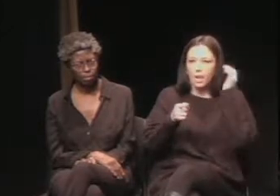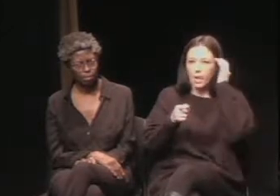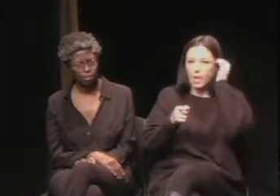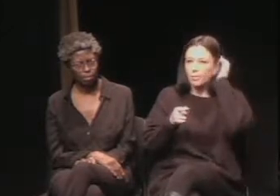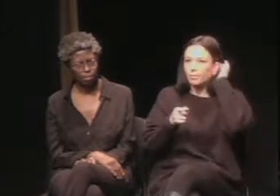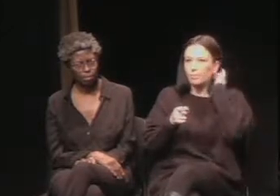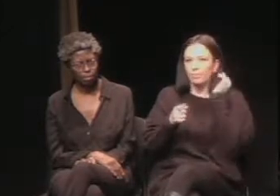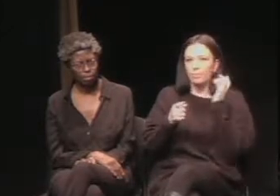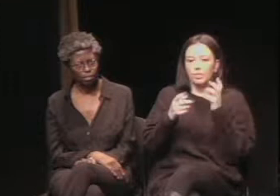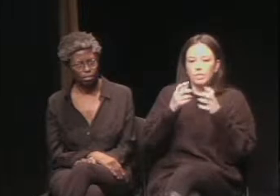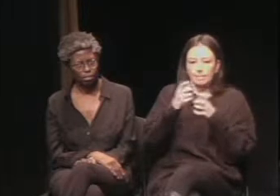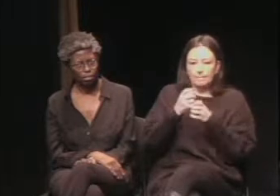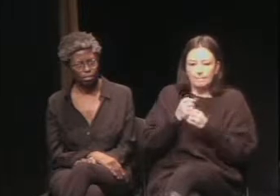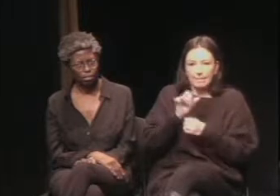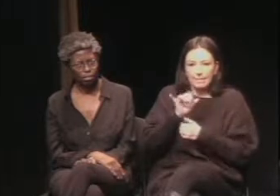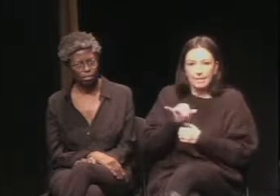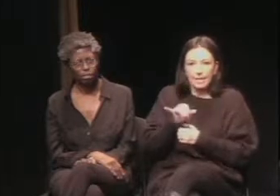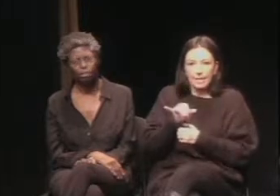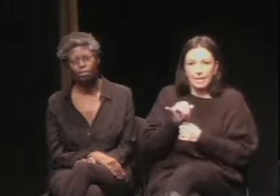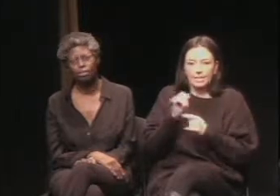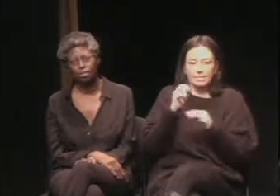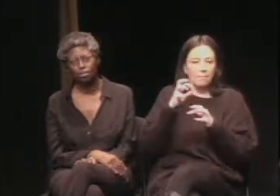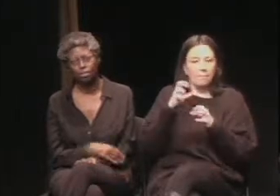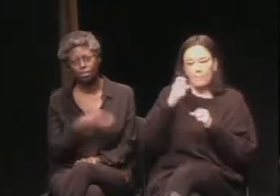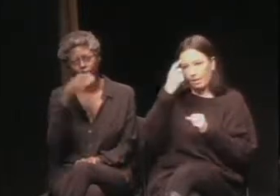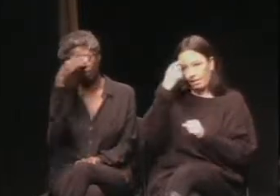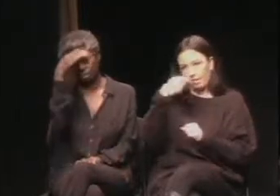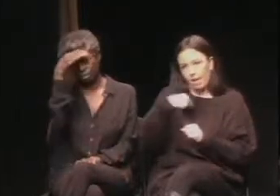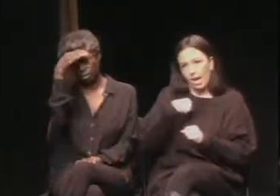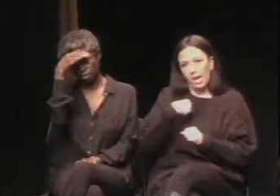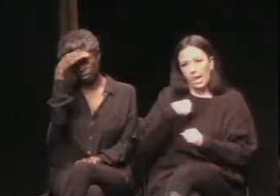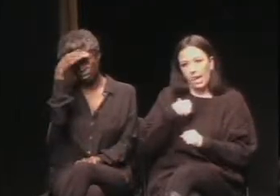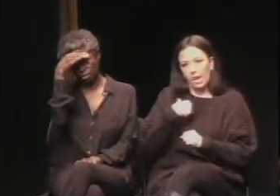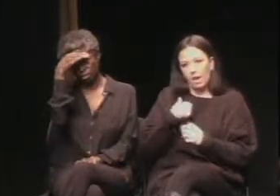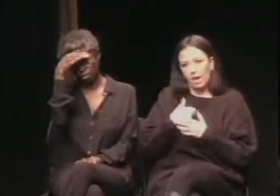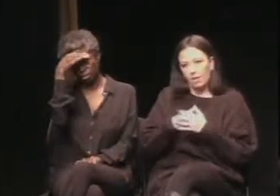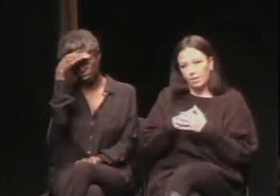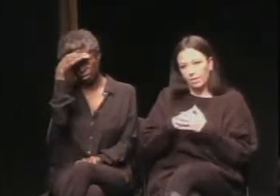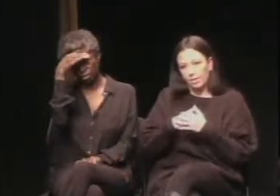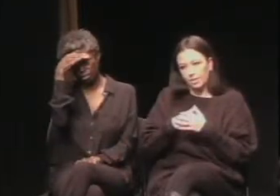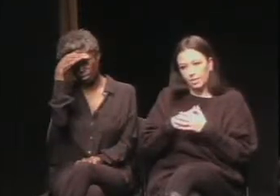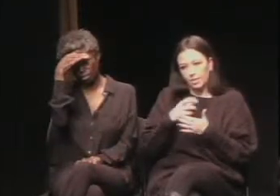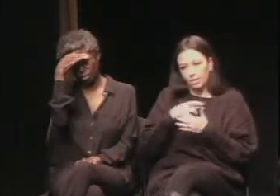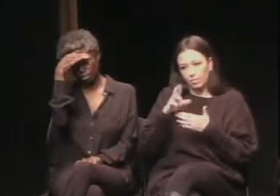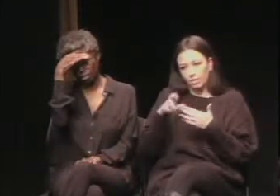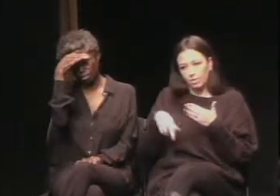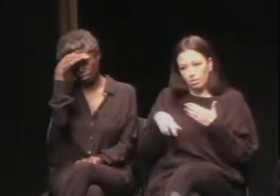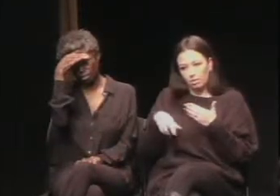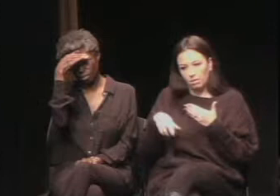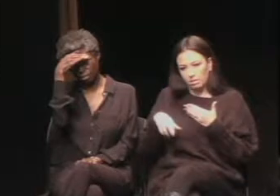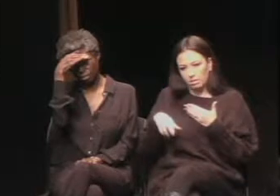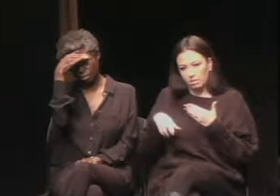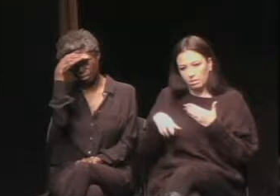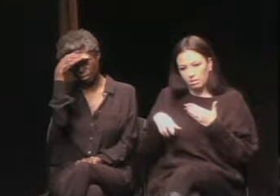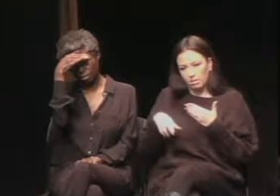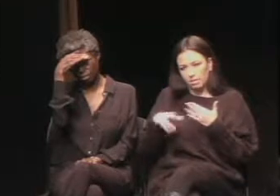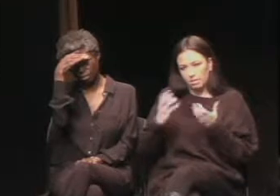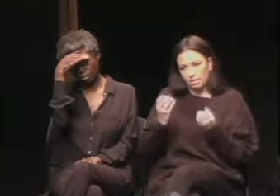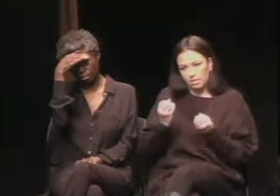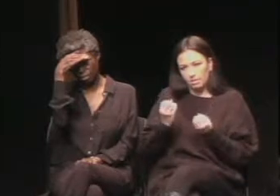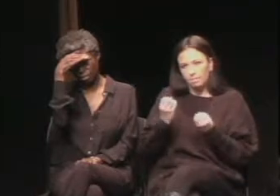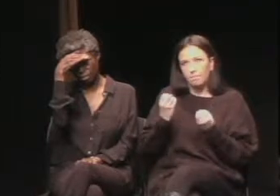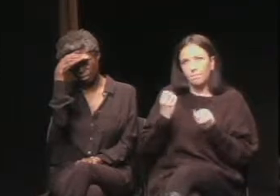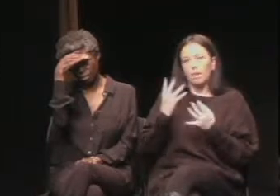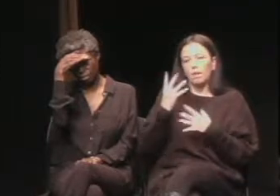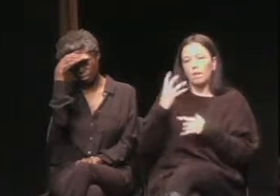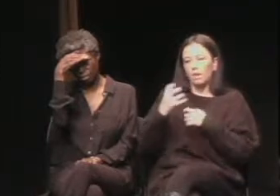to receive that is amazing to me, because as a result of many, many